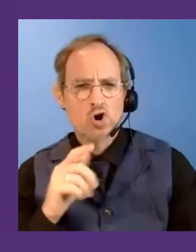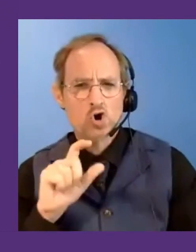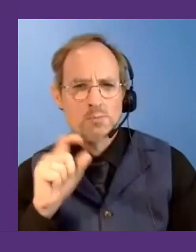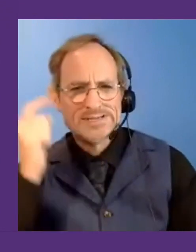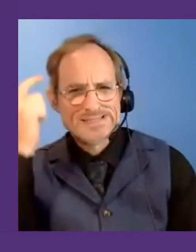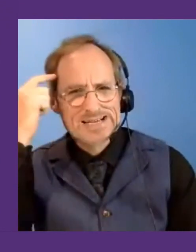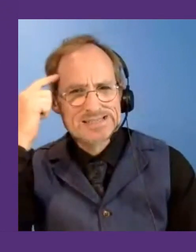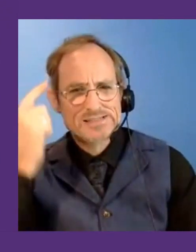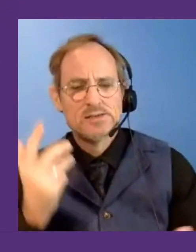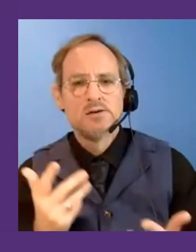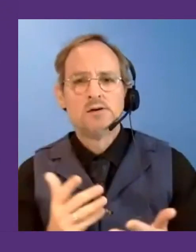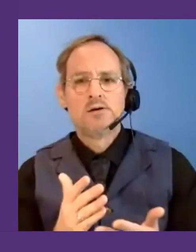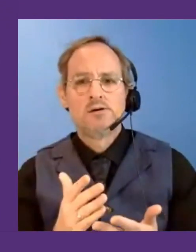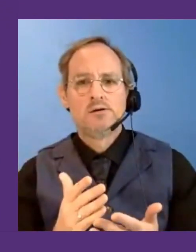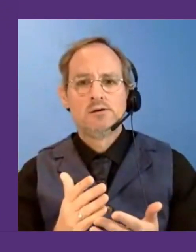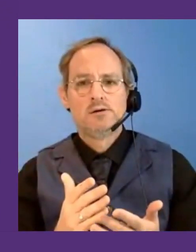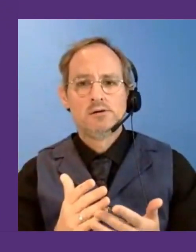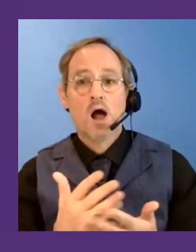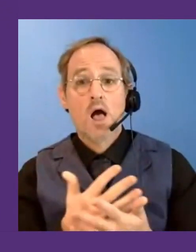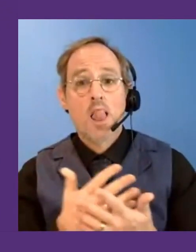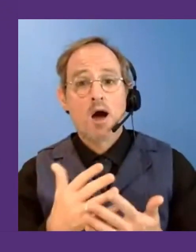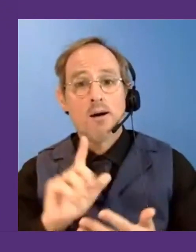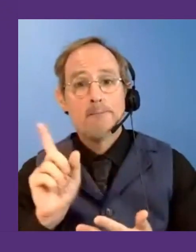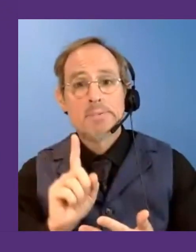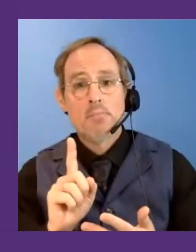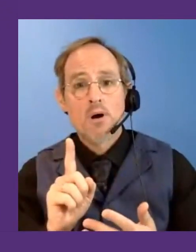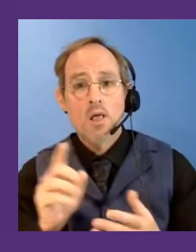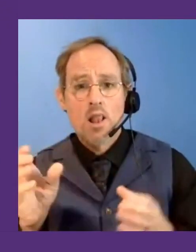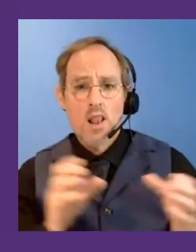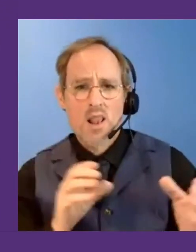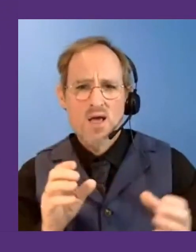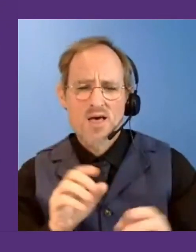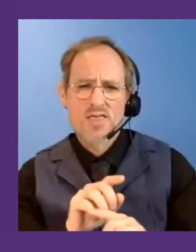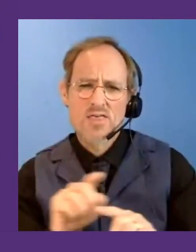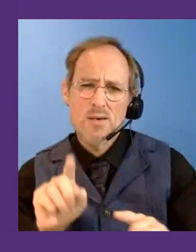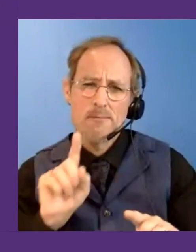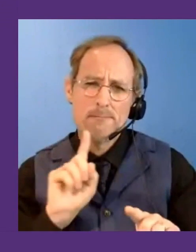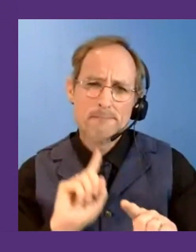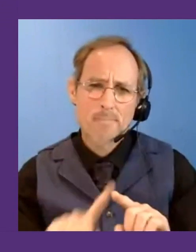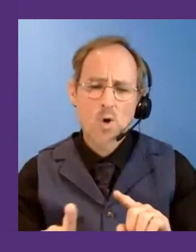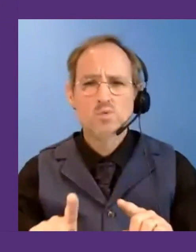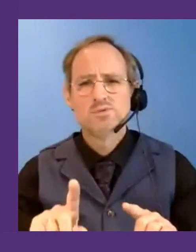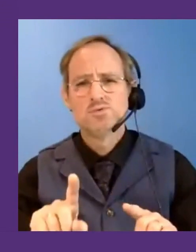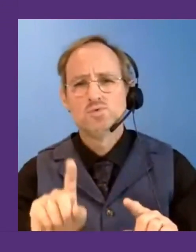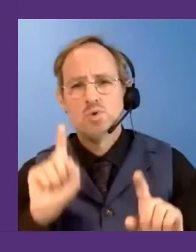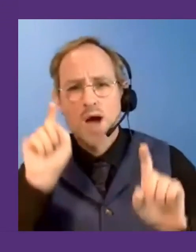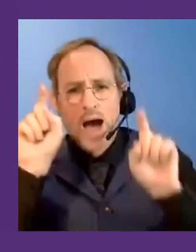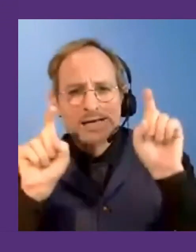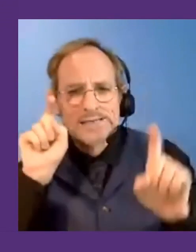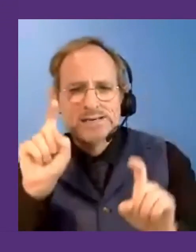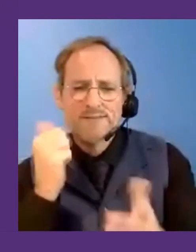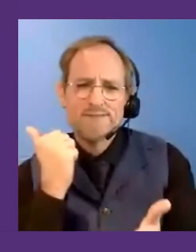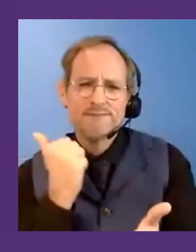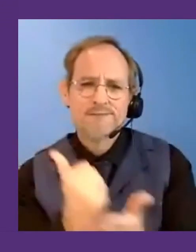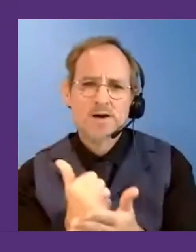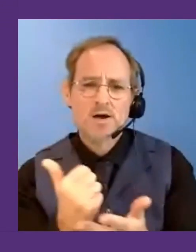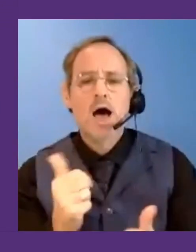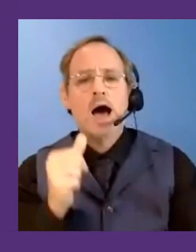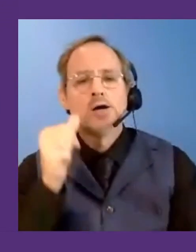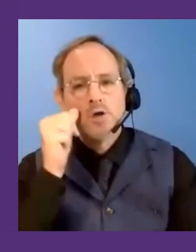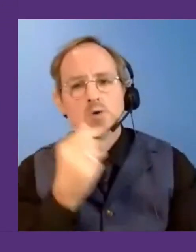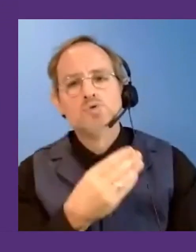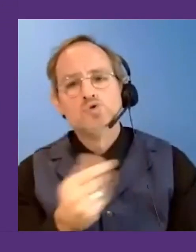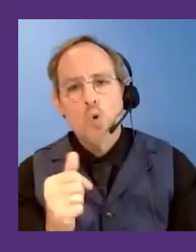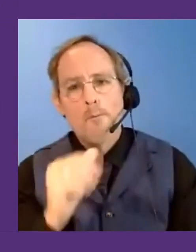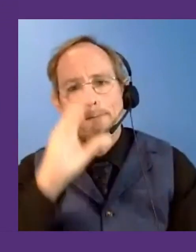of the ones that come, they're really good, sound, logical ideas. Now, don't get me wrong, you will get some where you've just got to